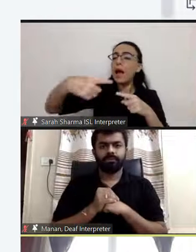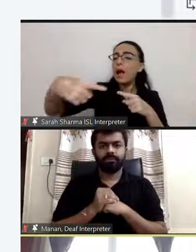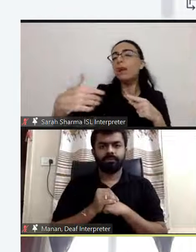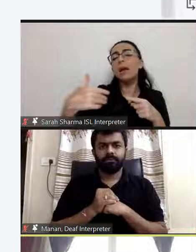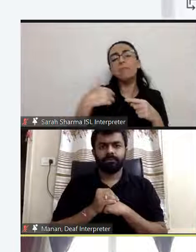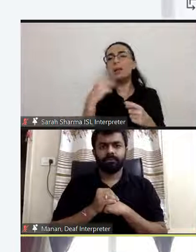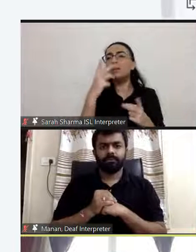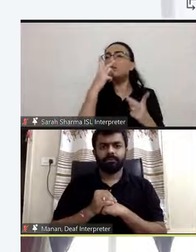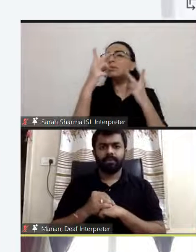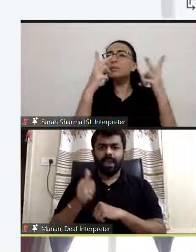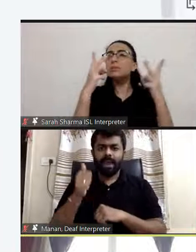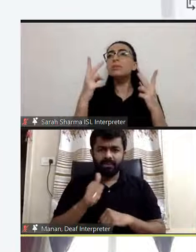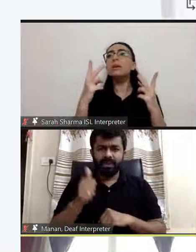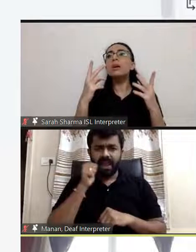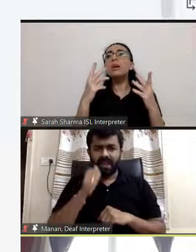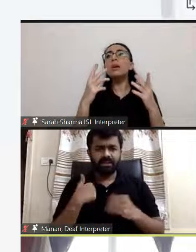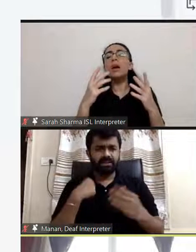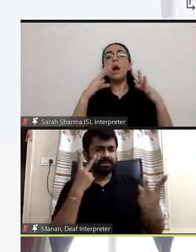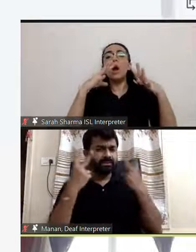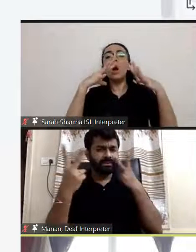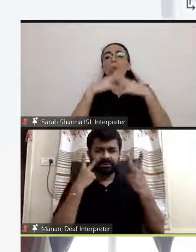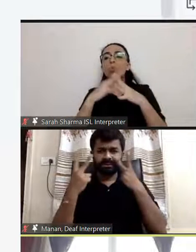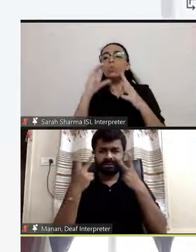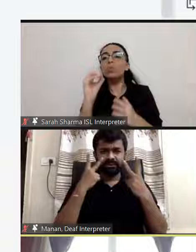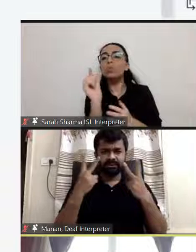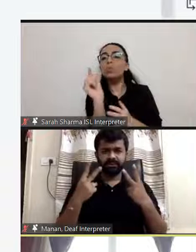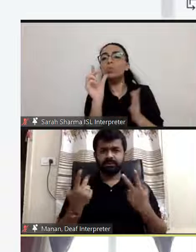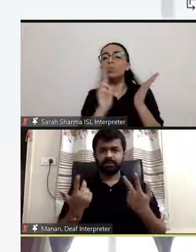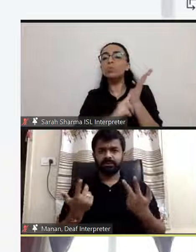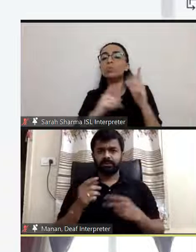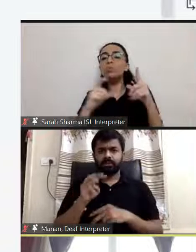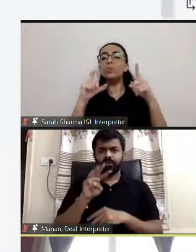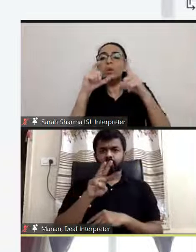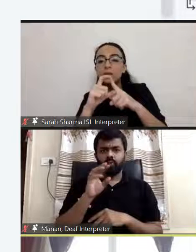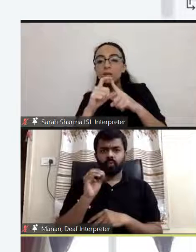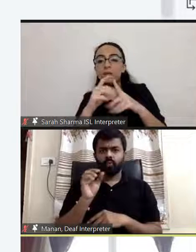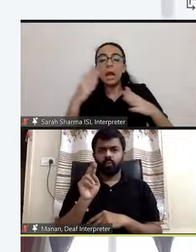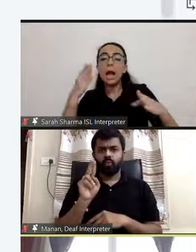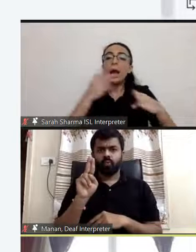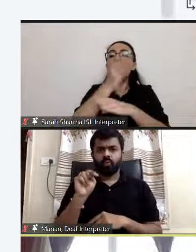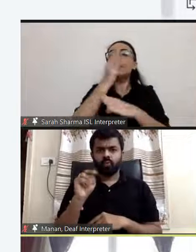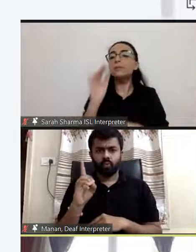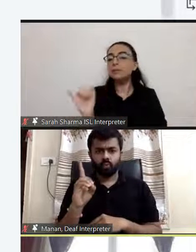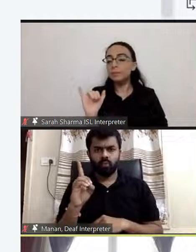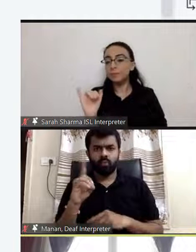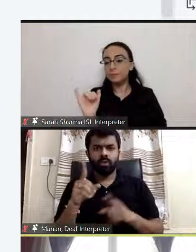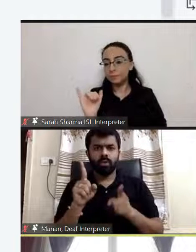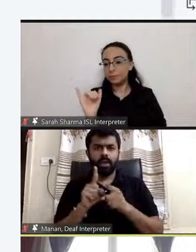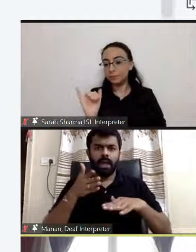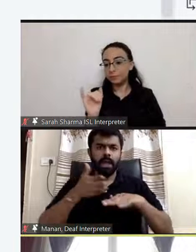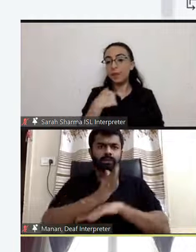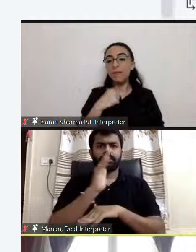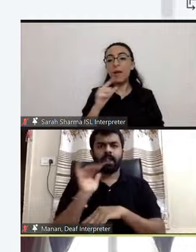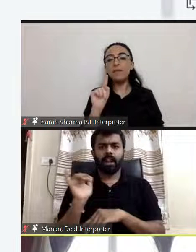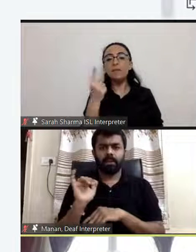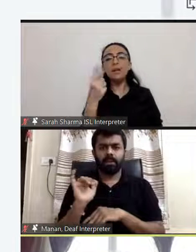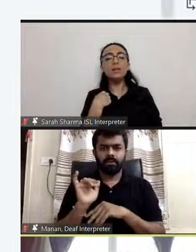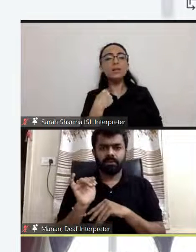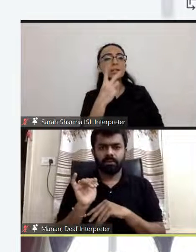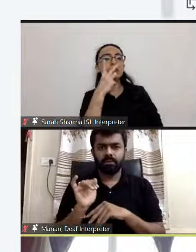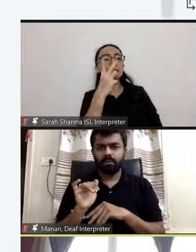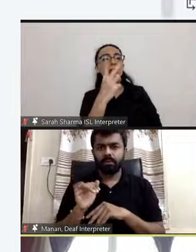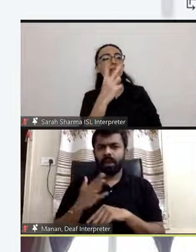experience wound. Once you work with people affected by leprosy, one of the first and the